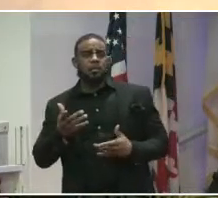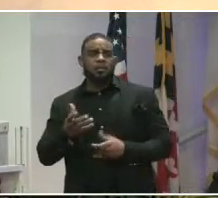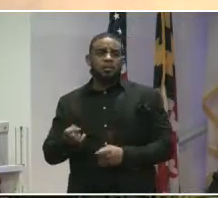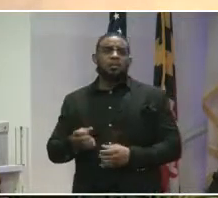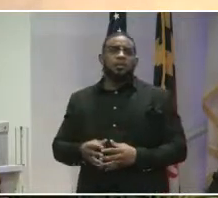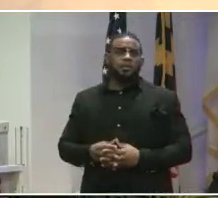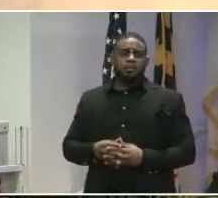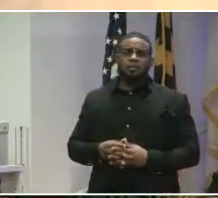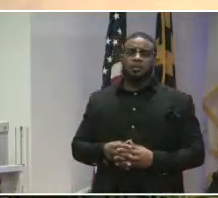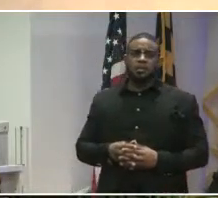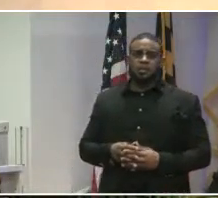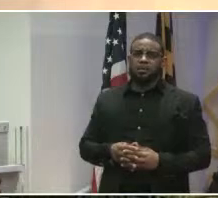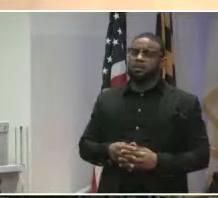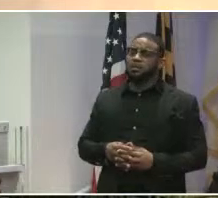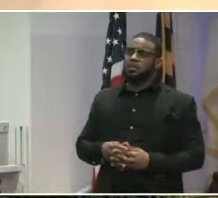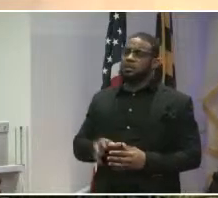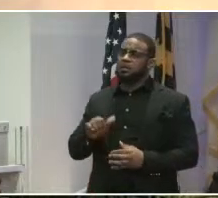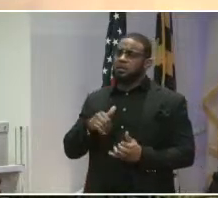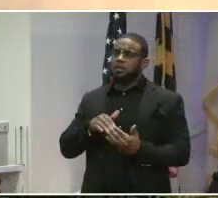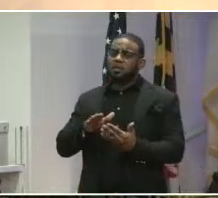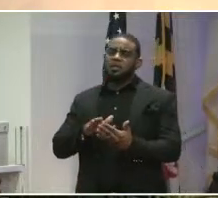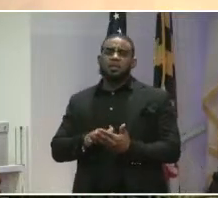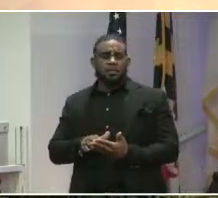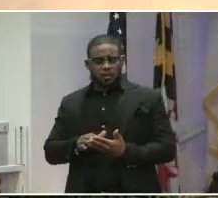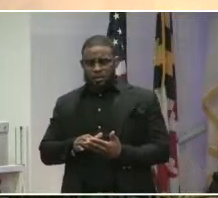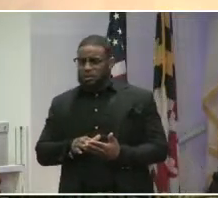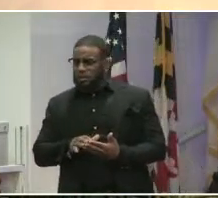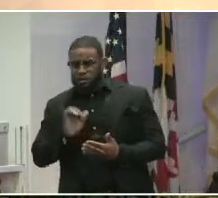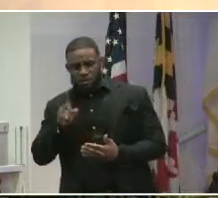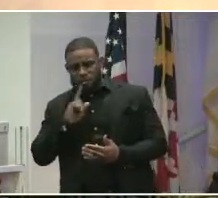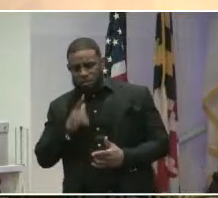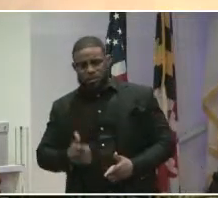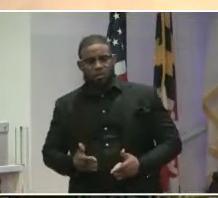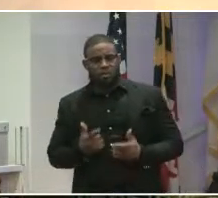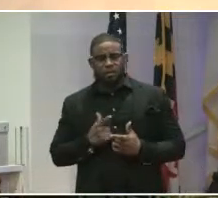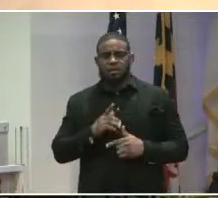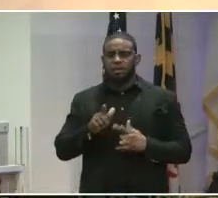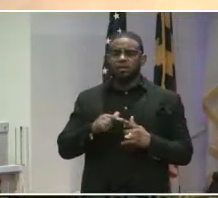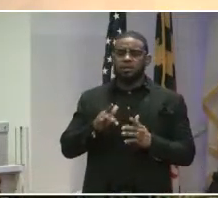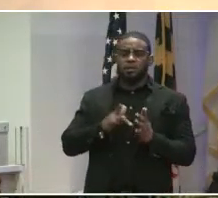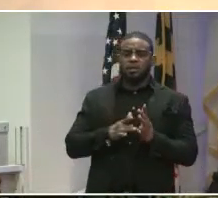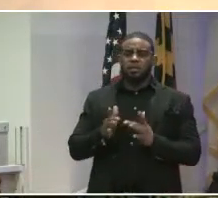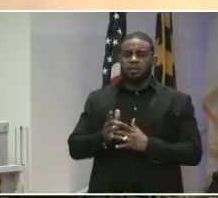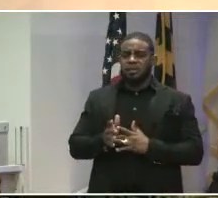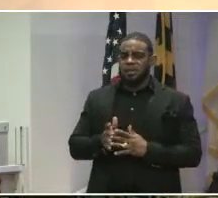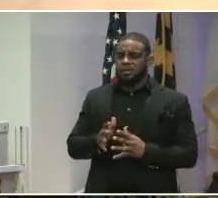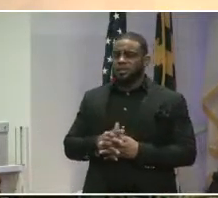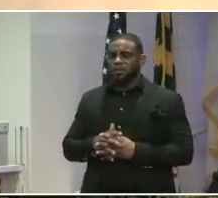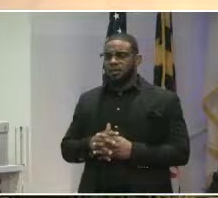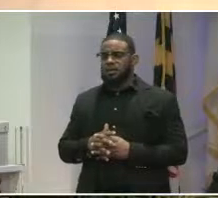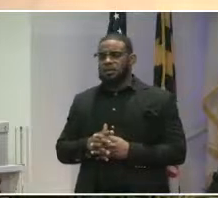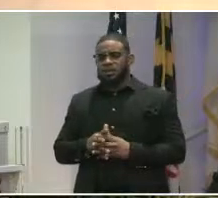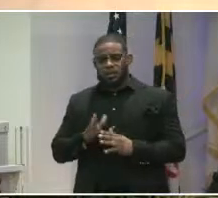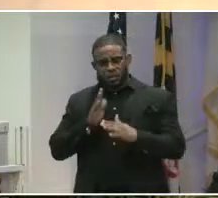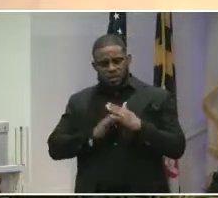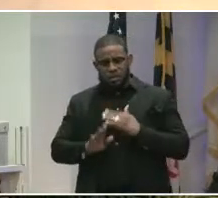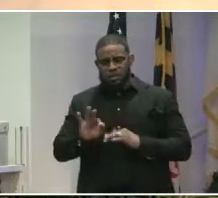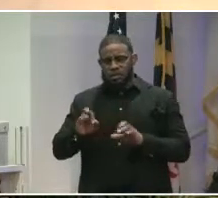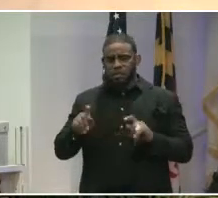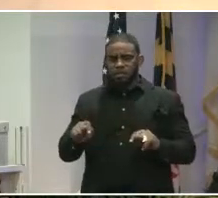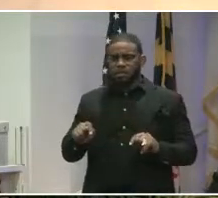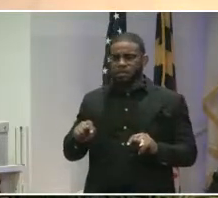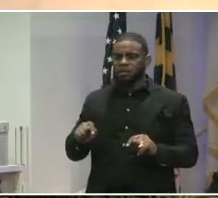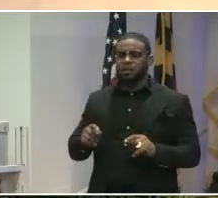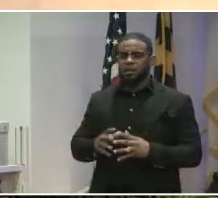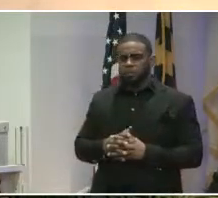him. In his presence daily live. All to Jesus, humbly at his feet I